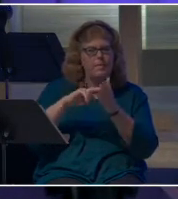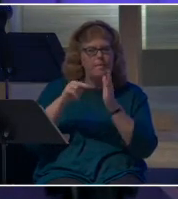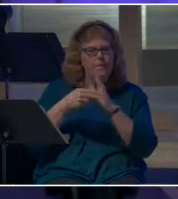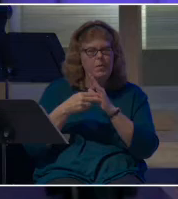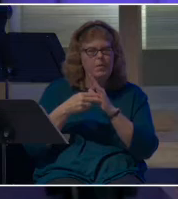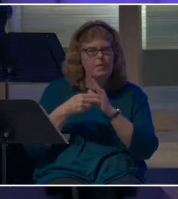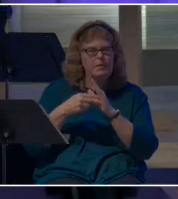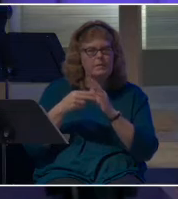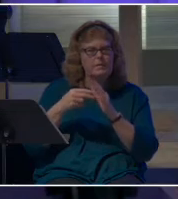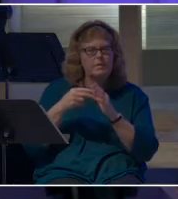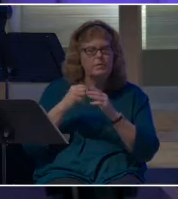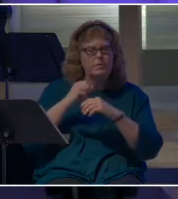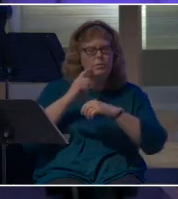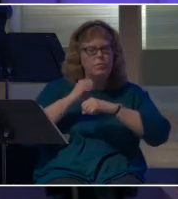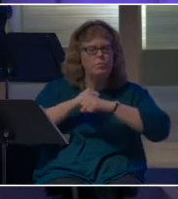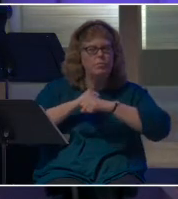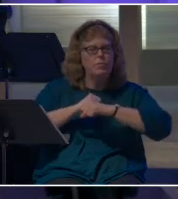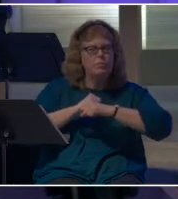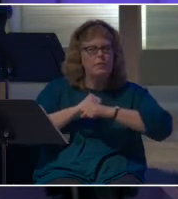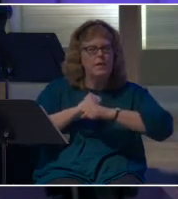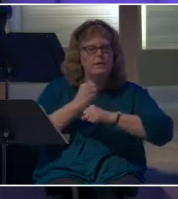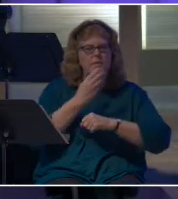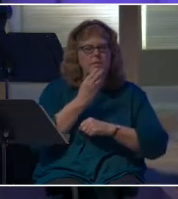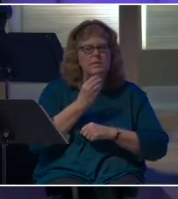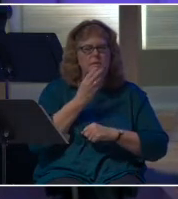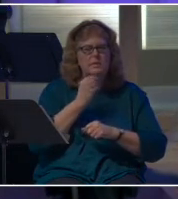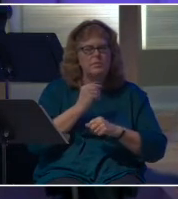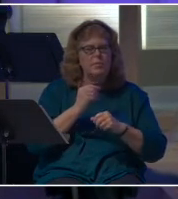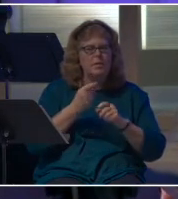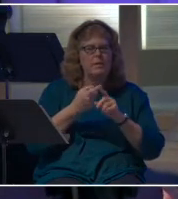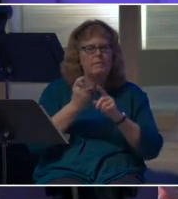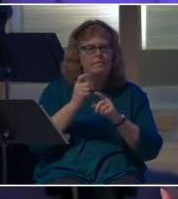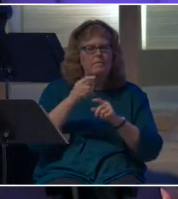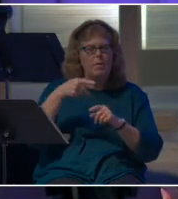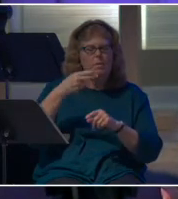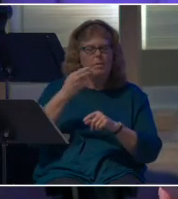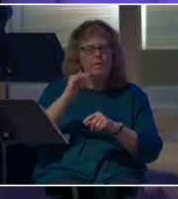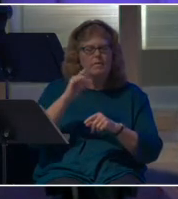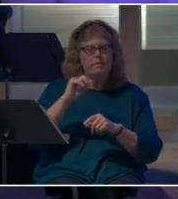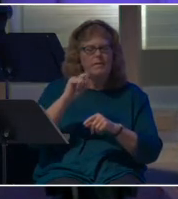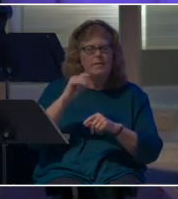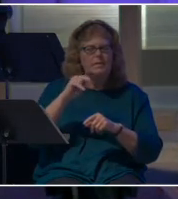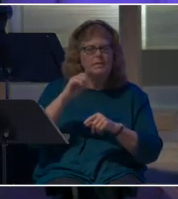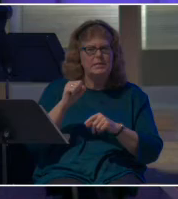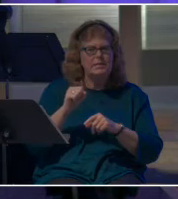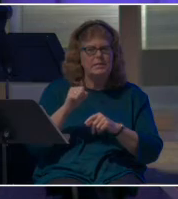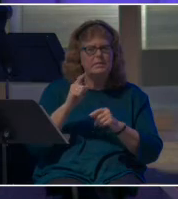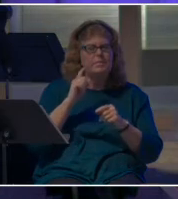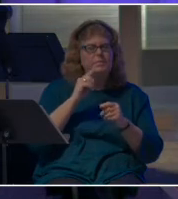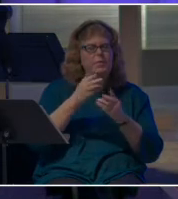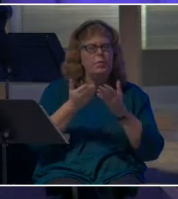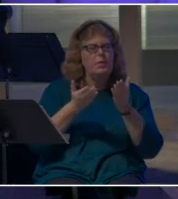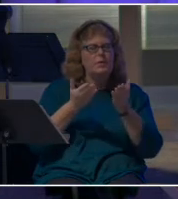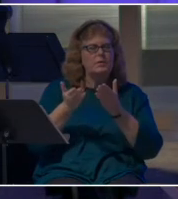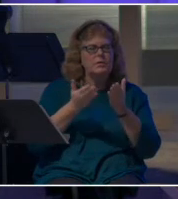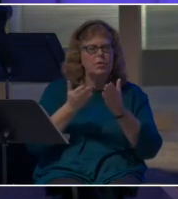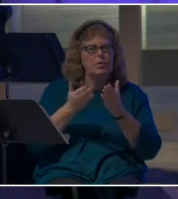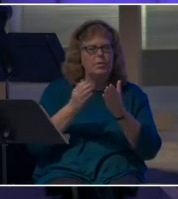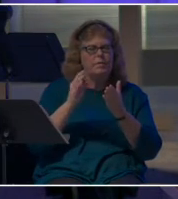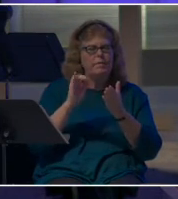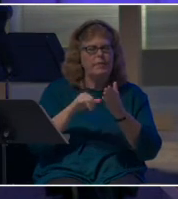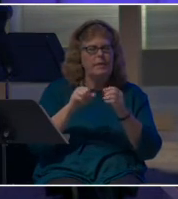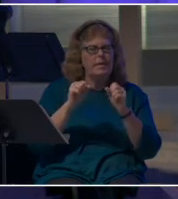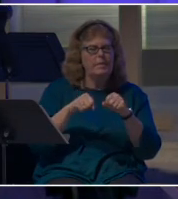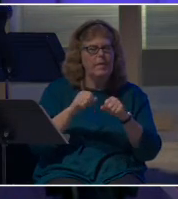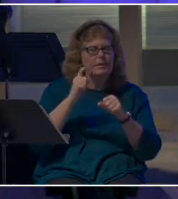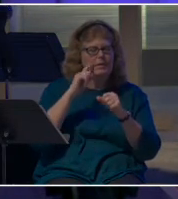of protecting the Israelites from the Philistines. He's going to serve in that capacity